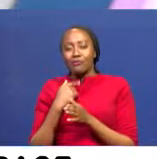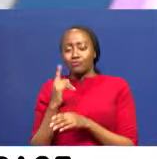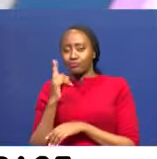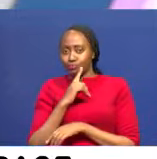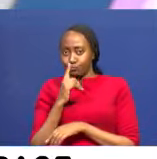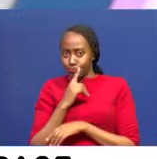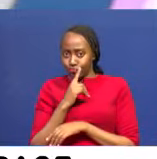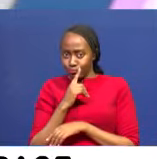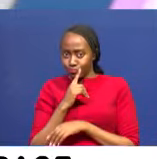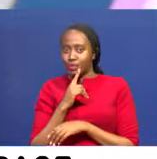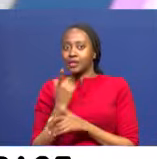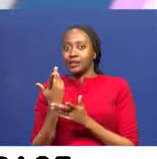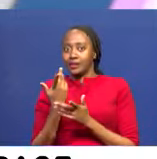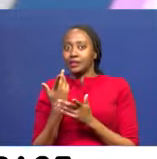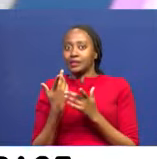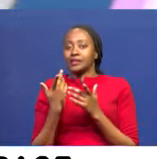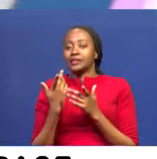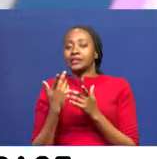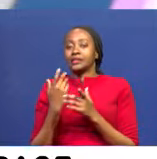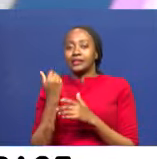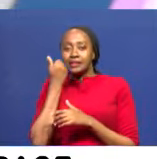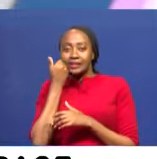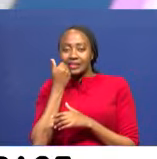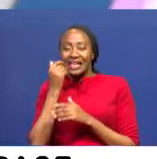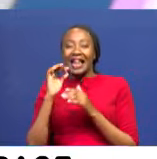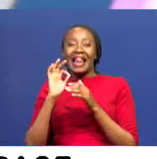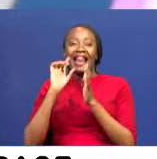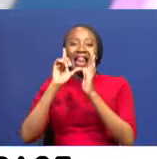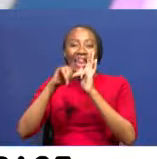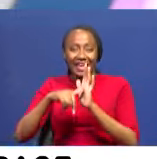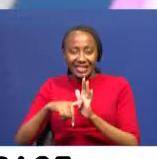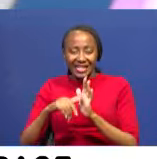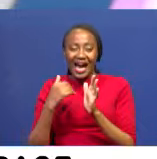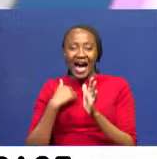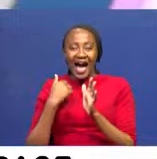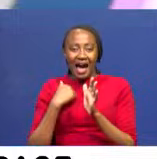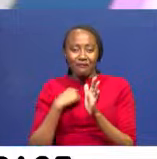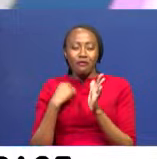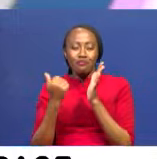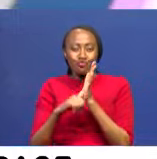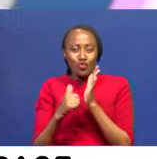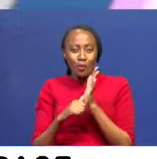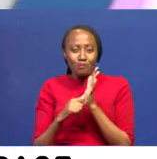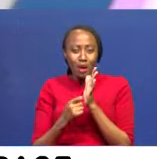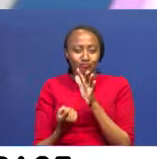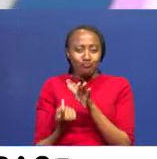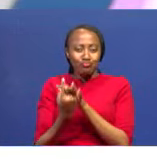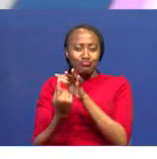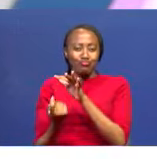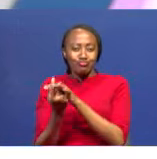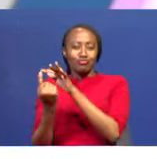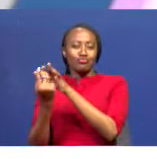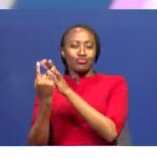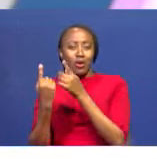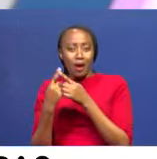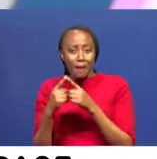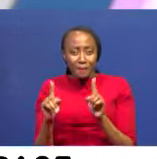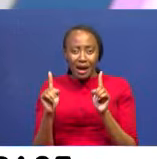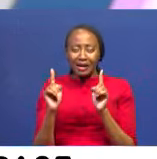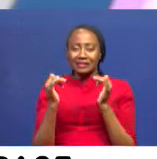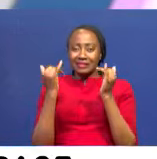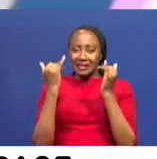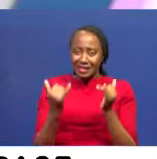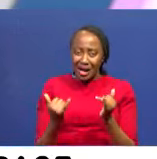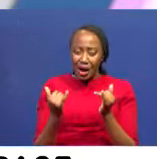we get to realize that later they develop complications that are not good. So we are getting them to, to